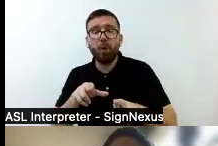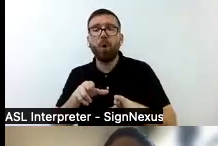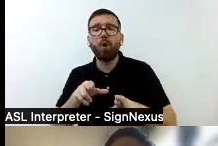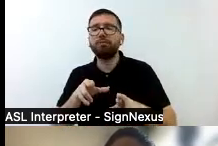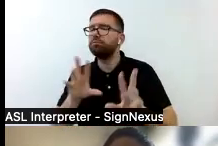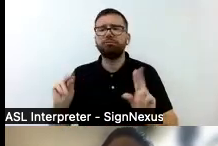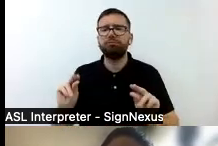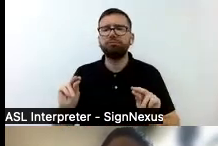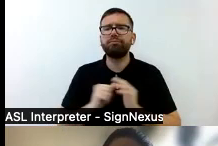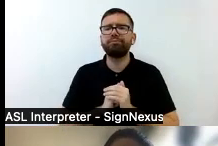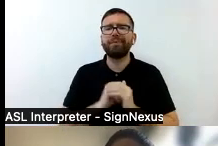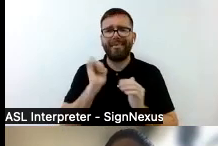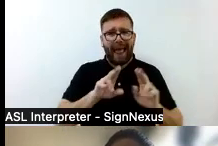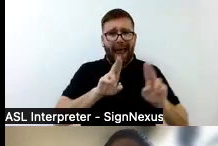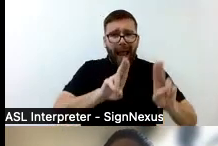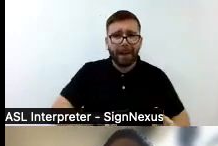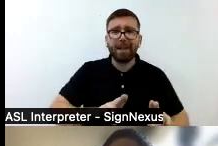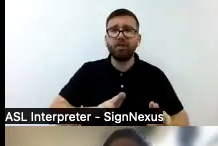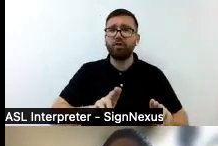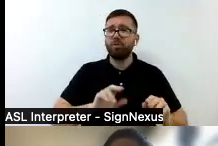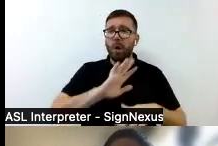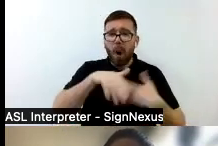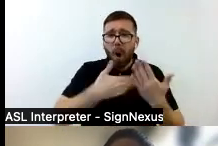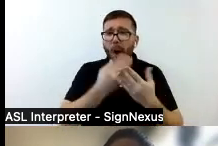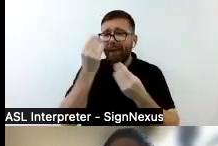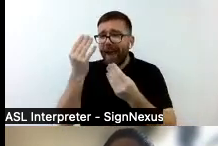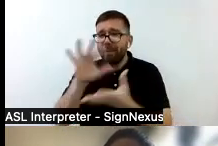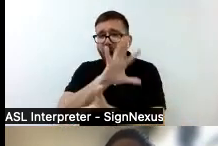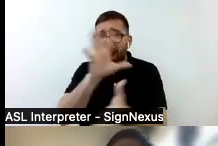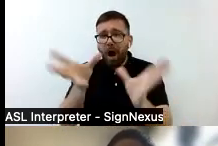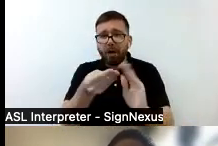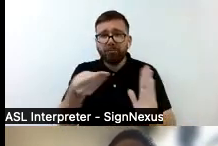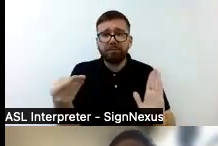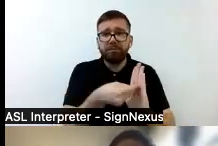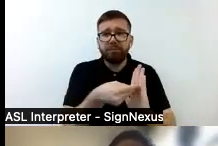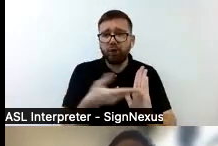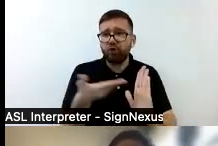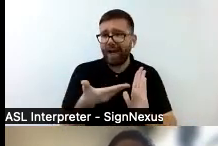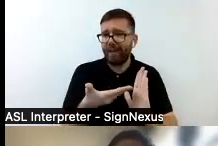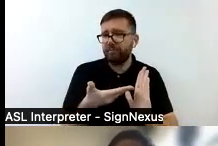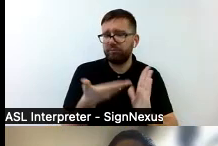information necessary to understand the grantee's use of grant funds. Grantees, however,